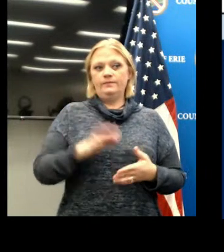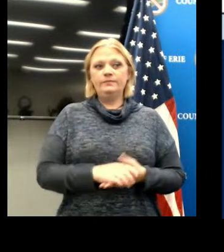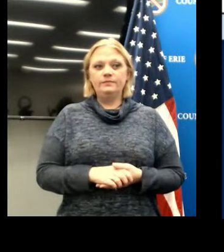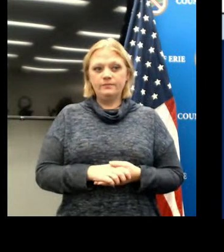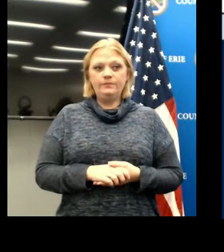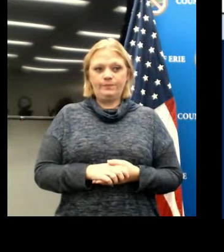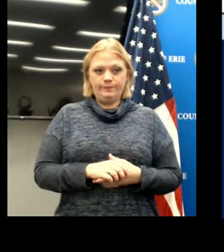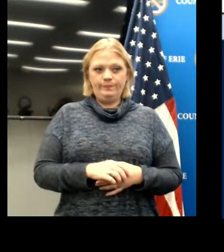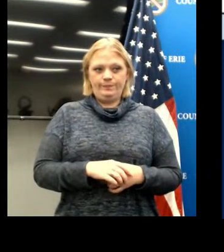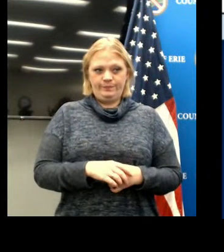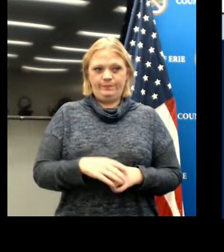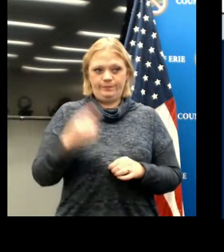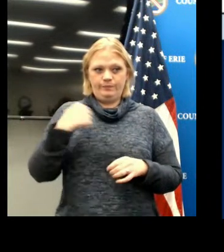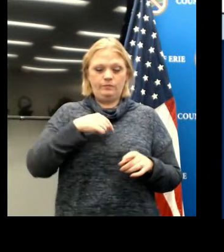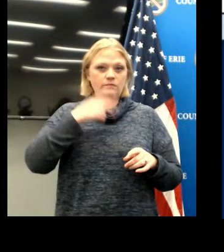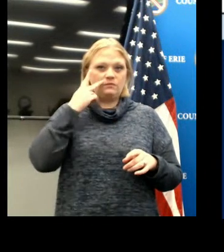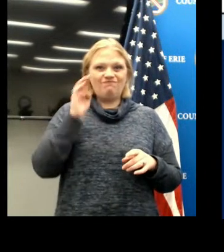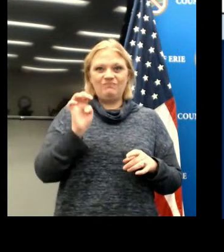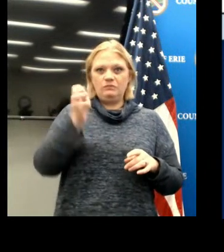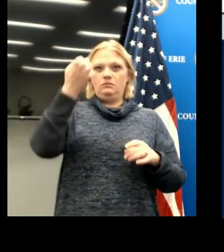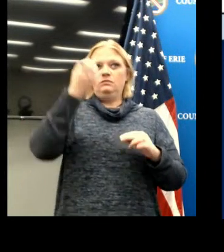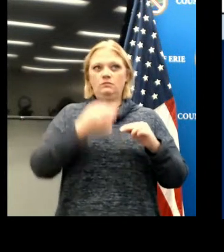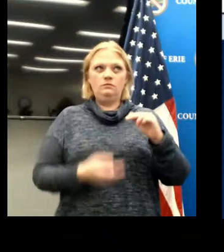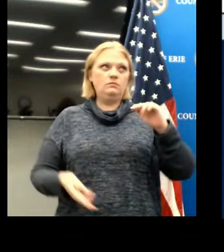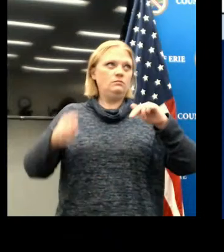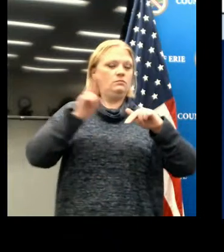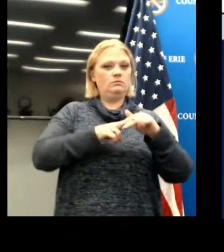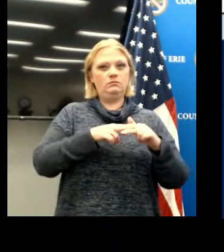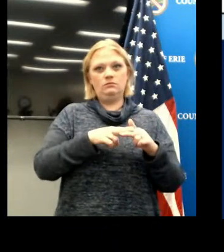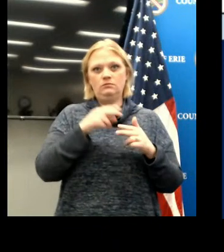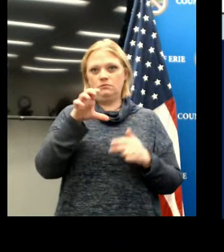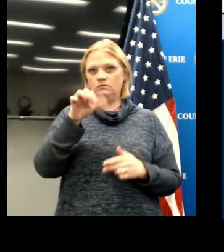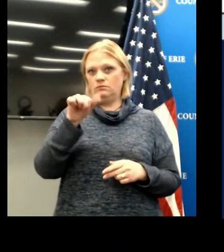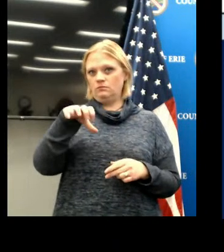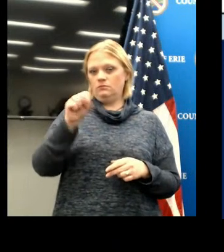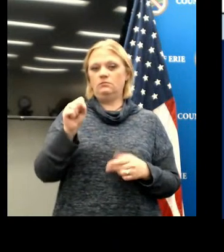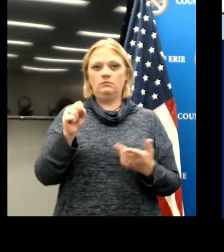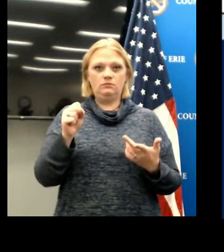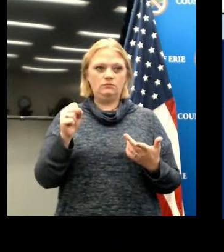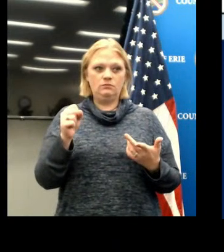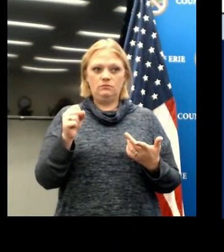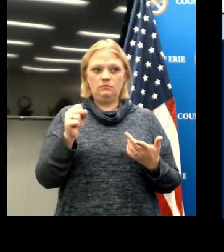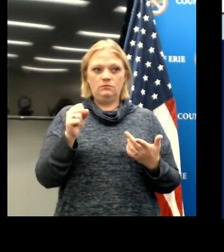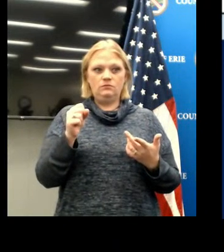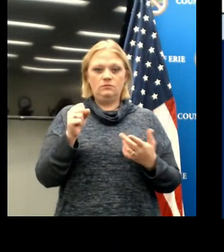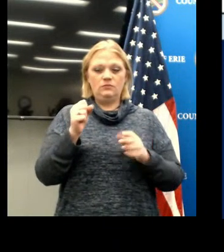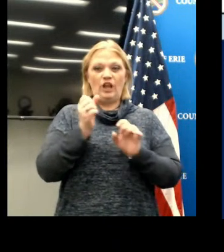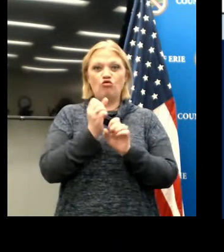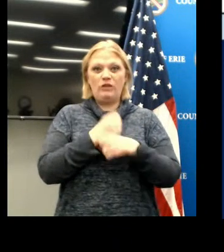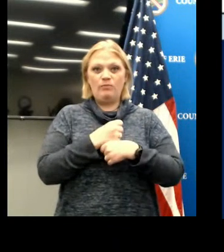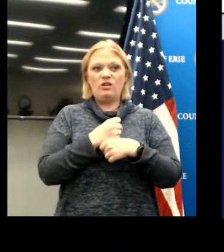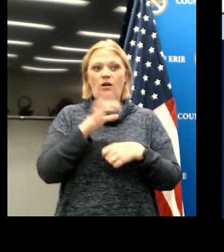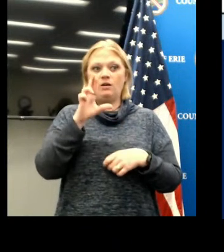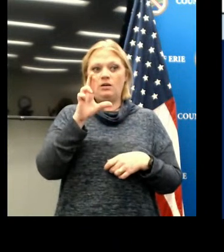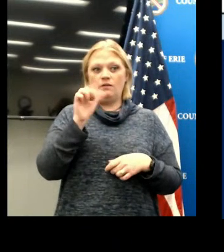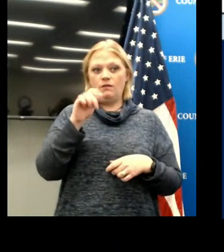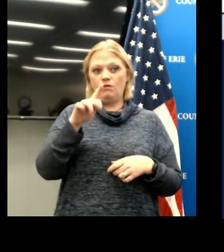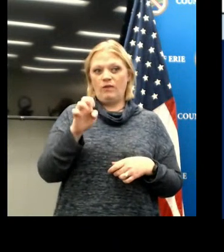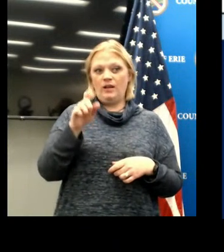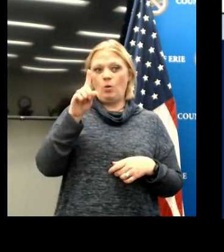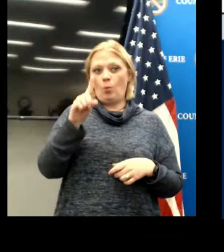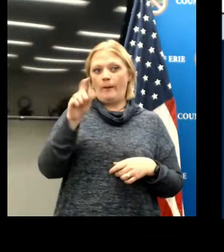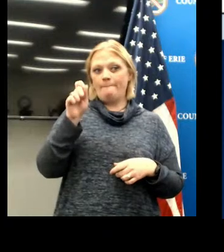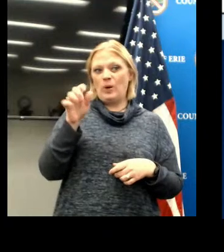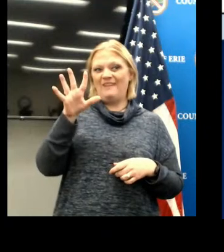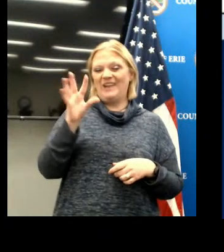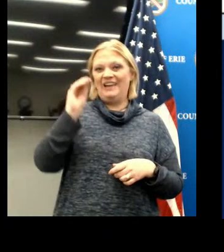We are seeing an exponential rise in our cases. Our reproductive rate is 1.5%.